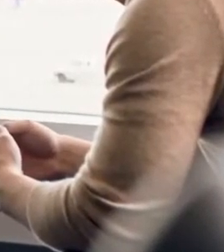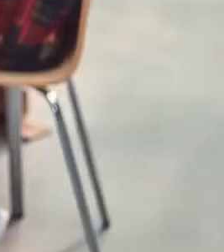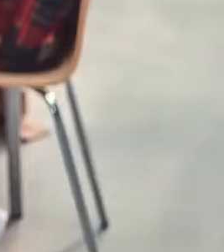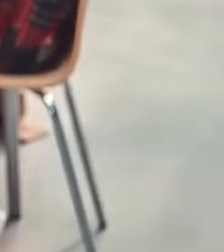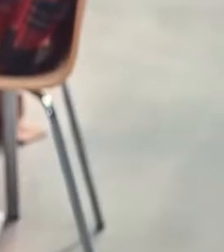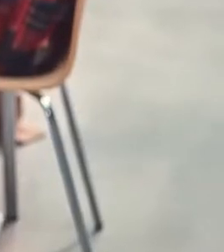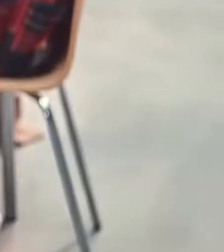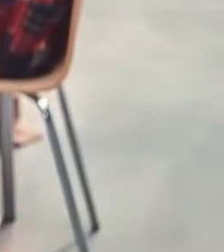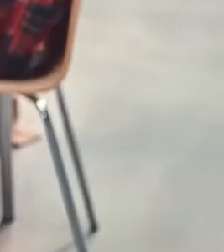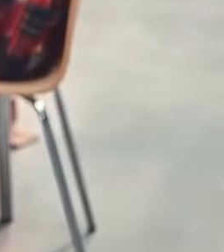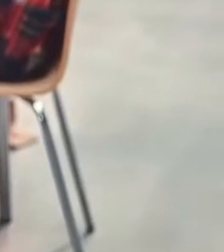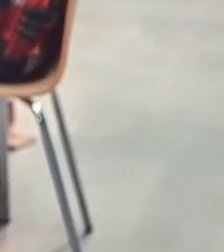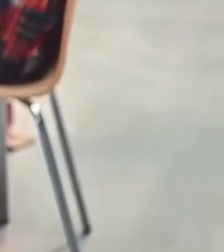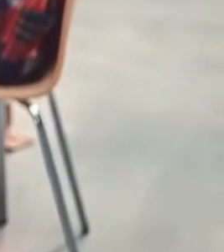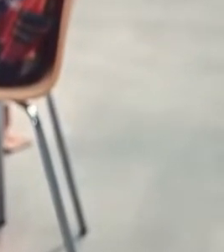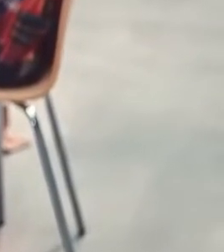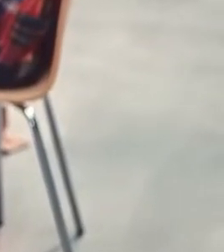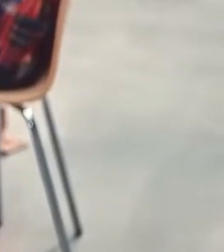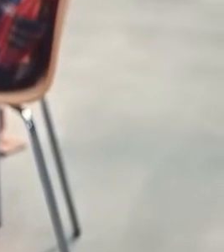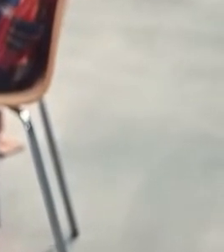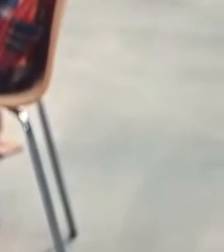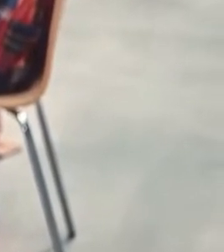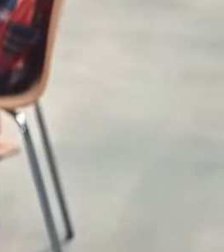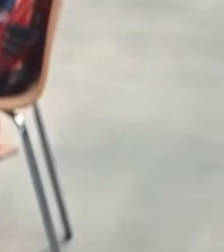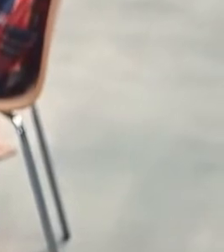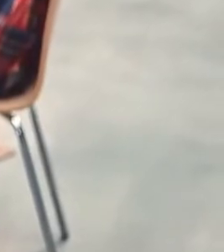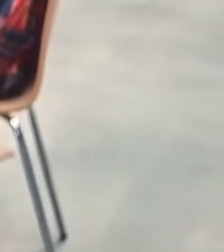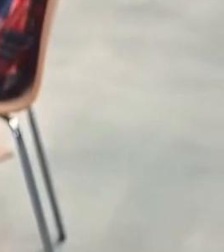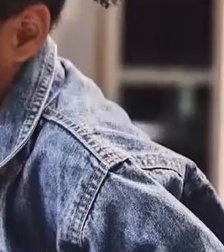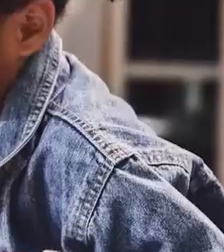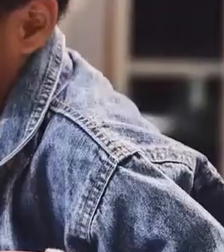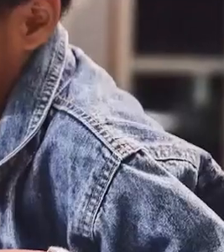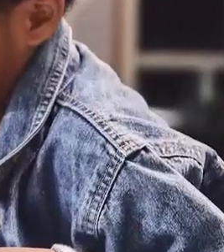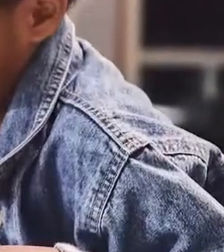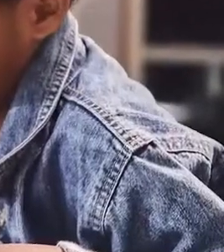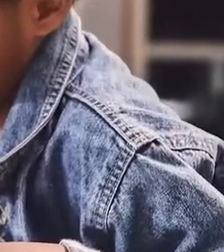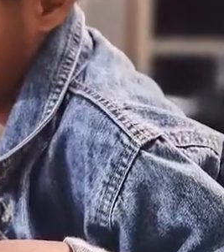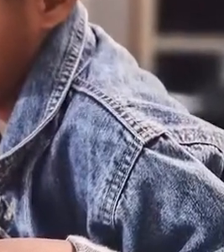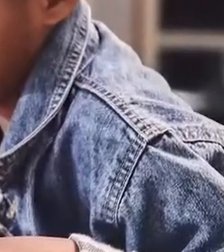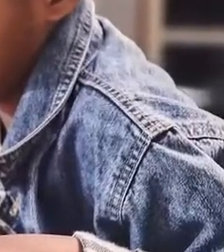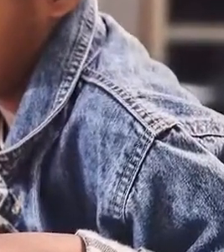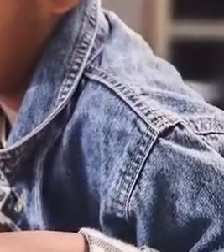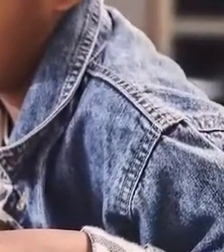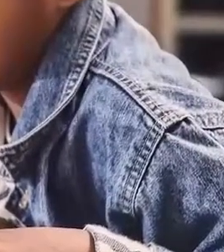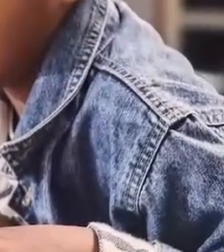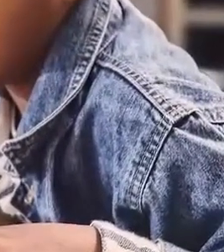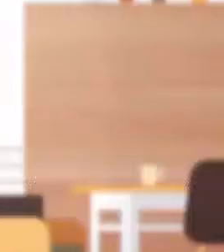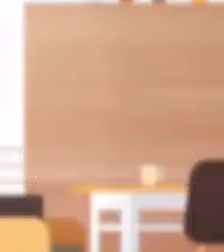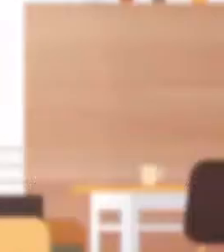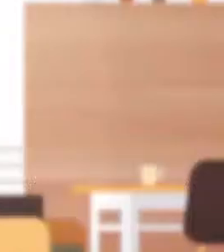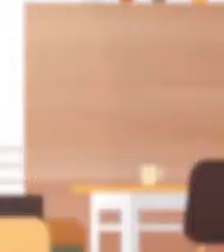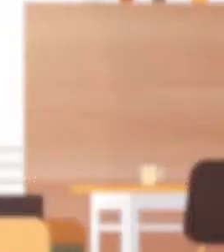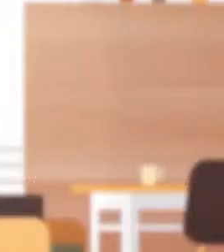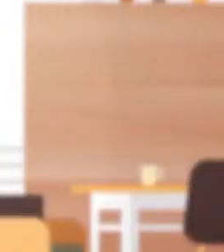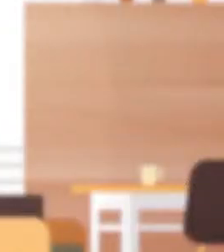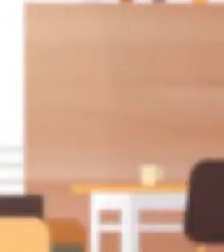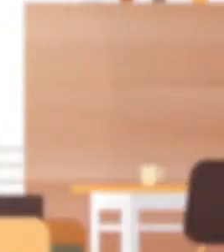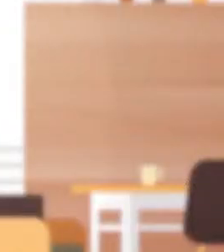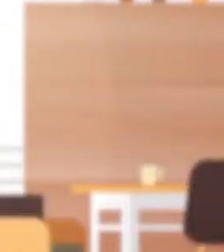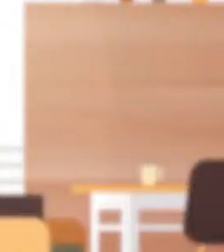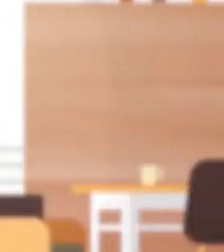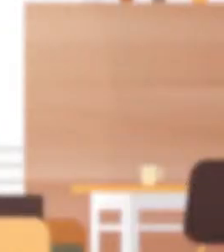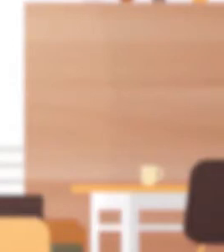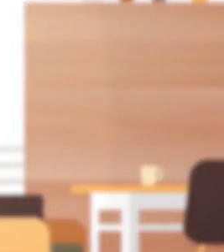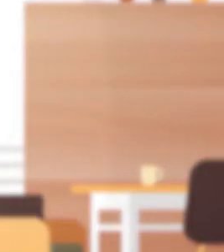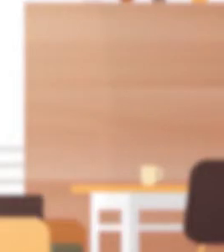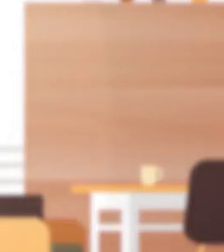terminal. They're great for English language learners and students that want to get the most out of an online presentation or class. A youngster with a tablet. We're creating new